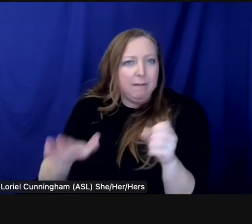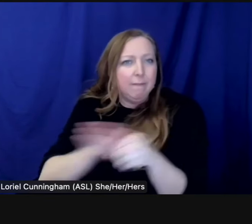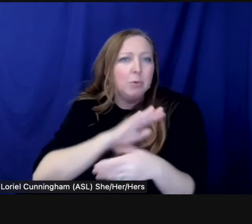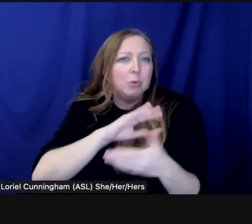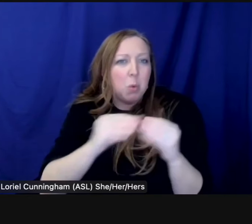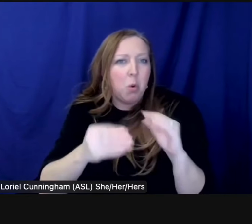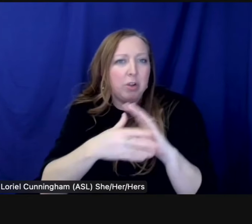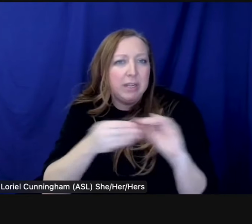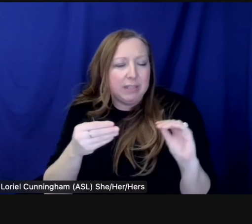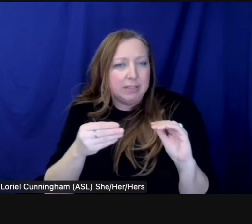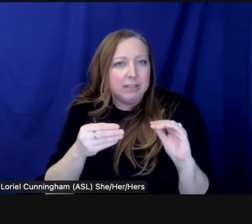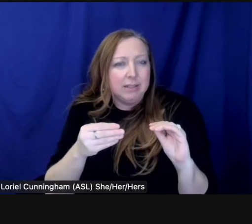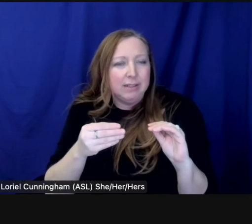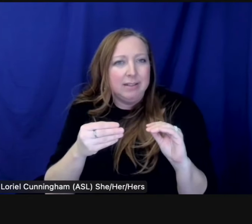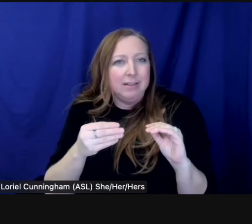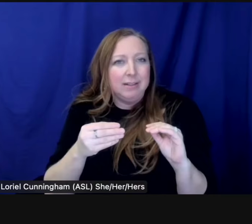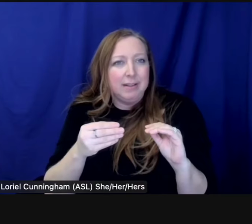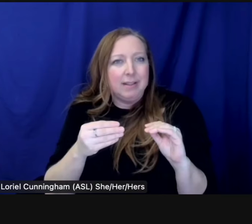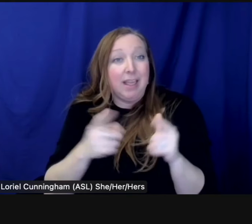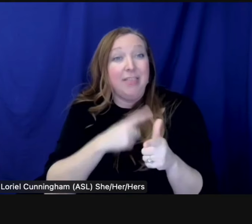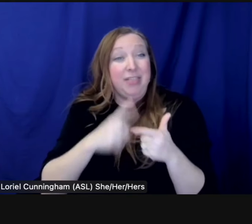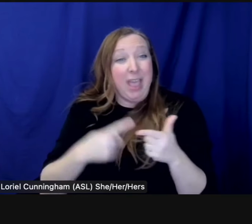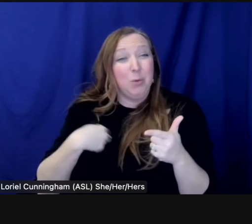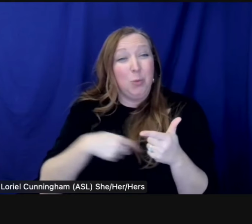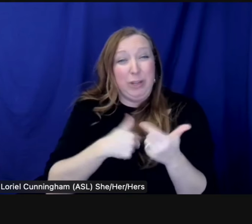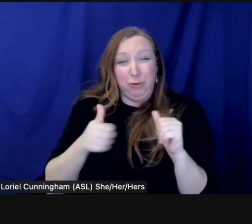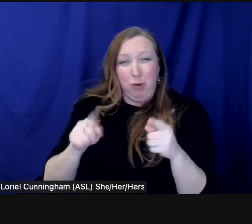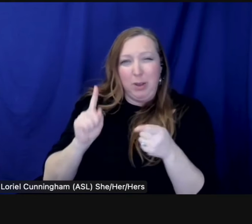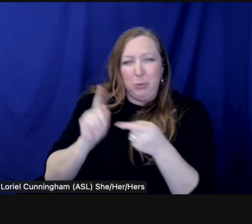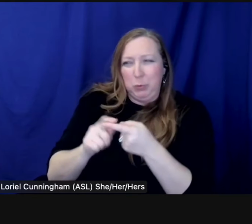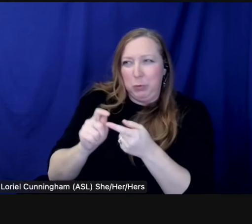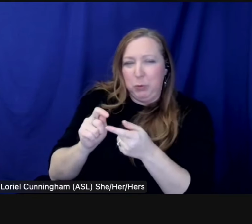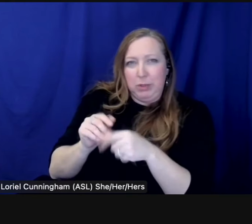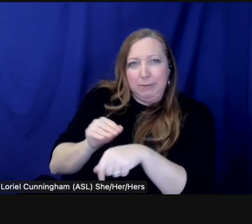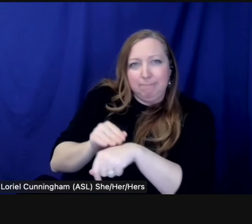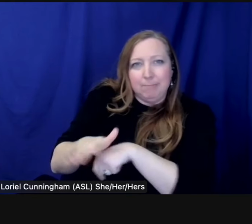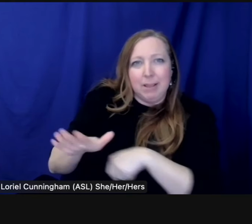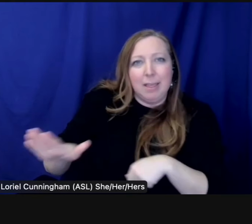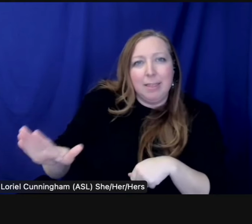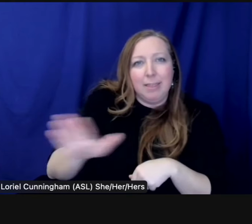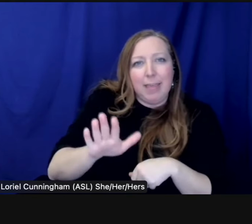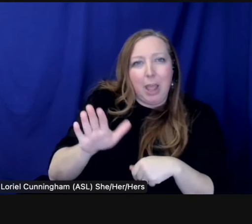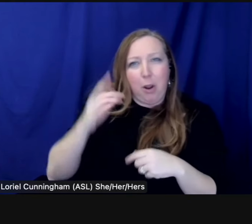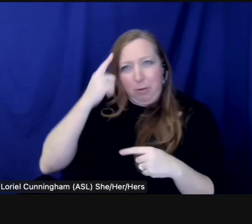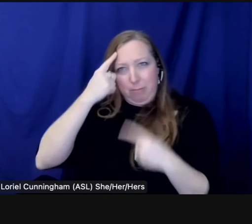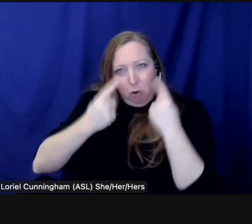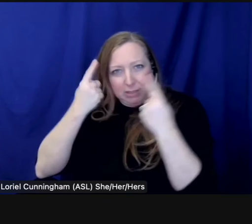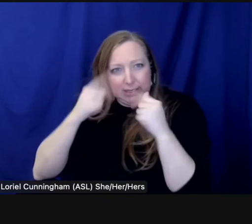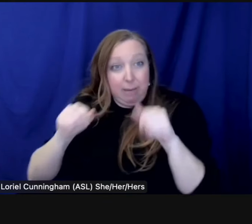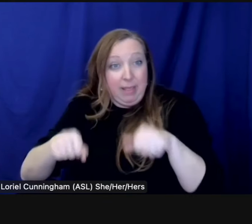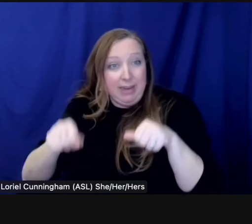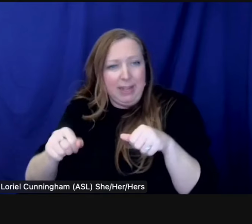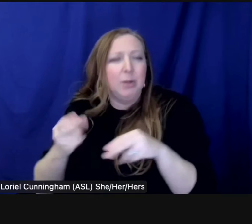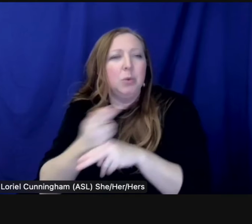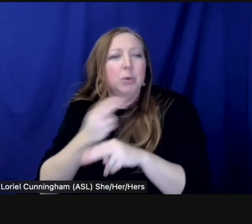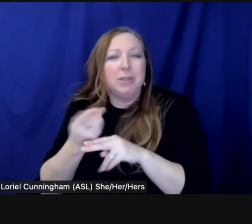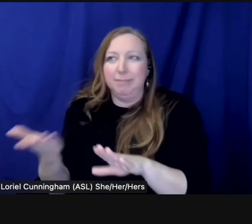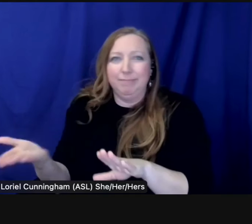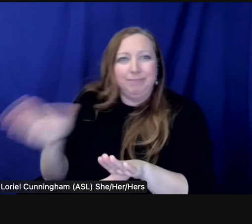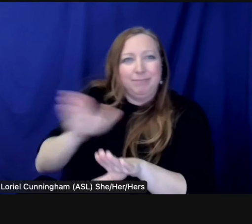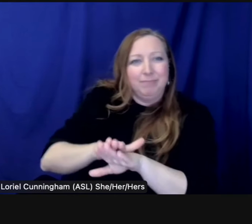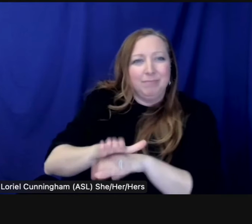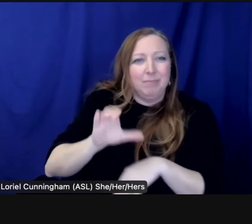the depth of processing of an intact story using a different cover task. So for example, we had participants, a separate